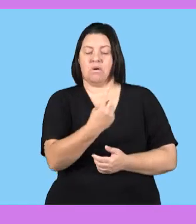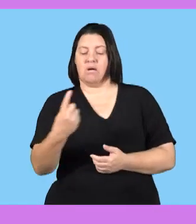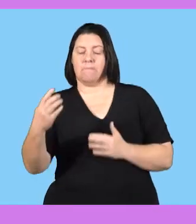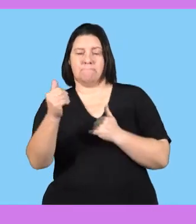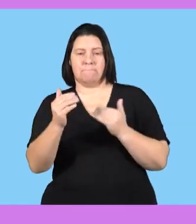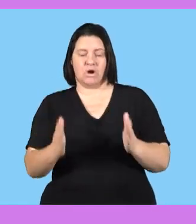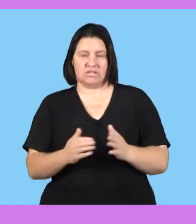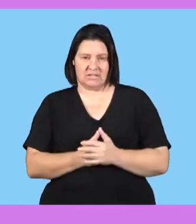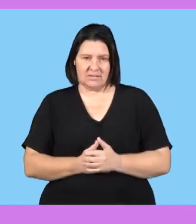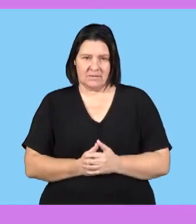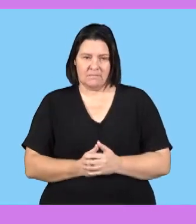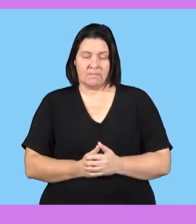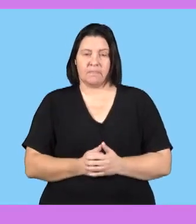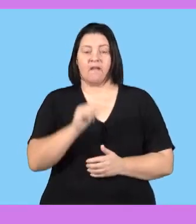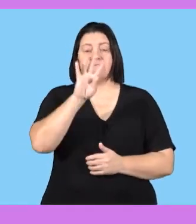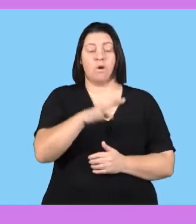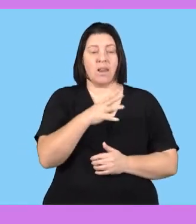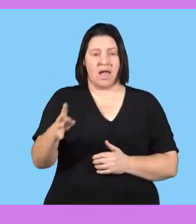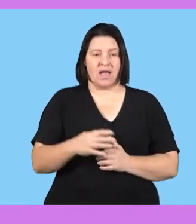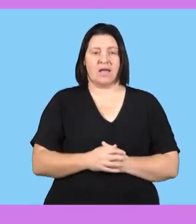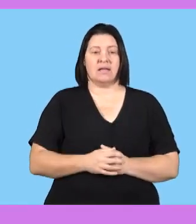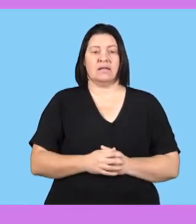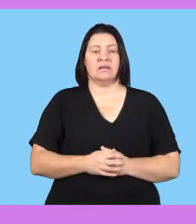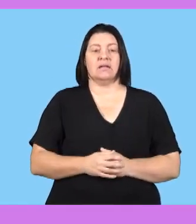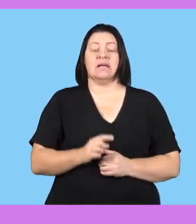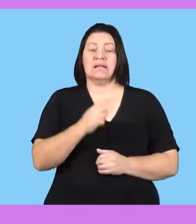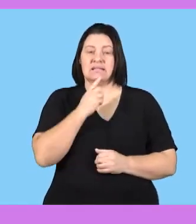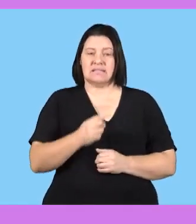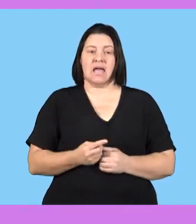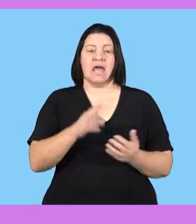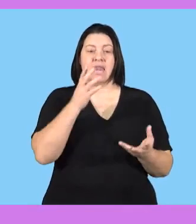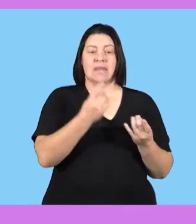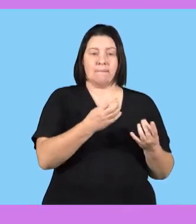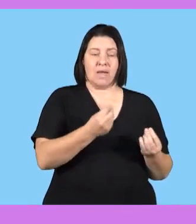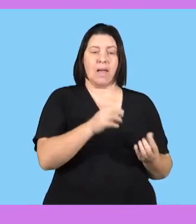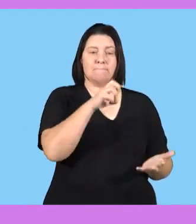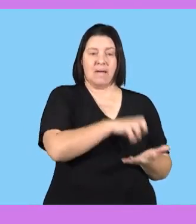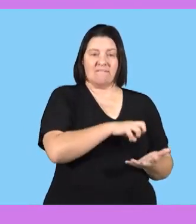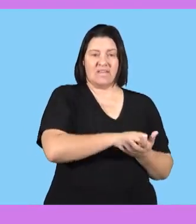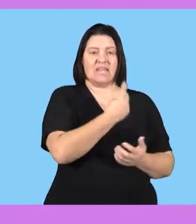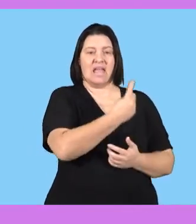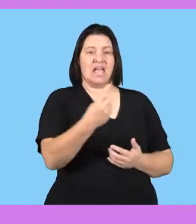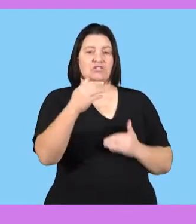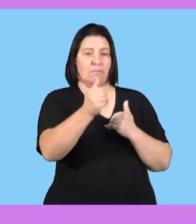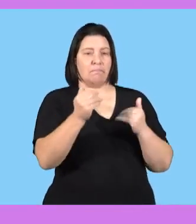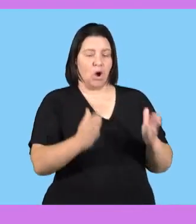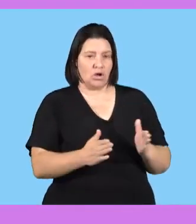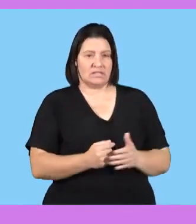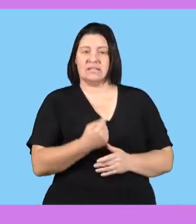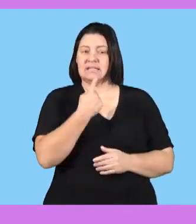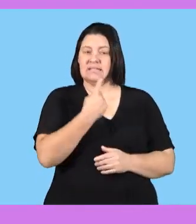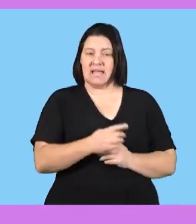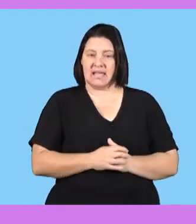each box. So the formula to calculate the number of muffins in each box, remember, we said